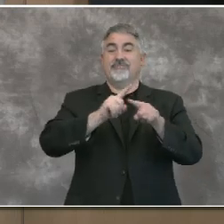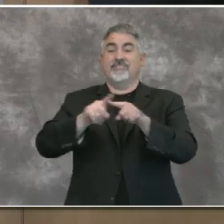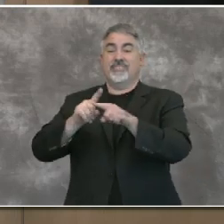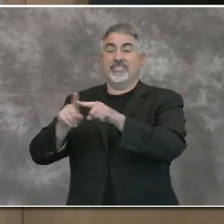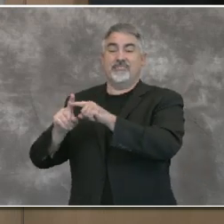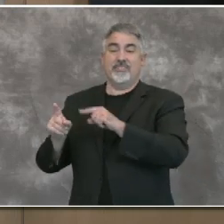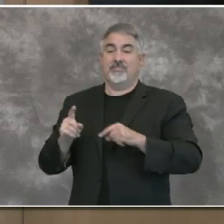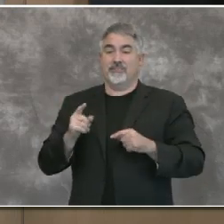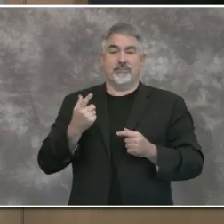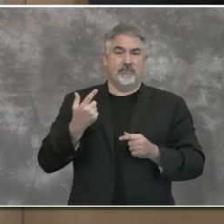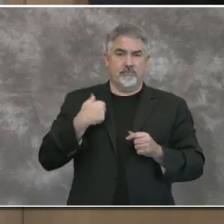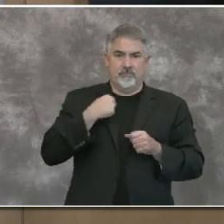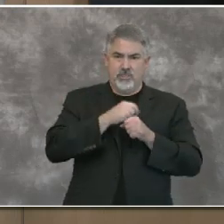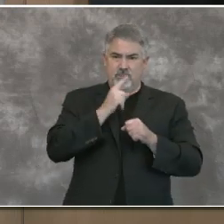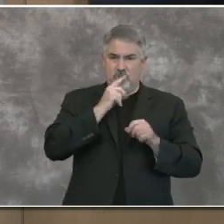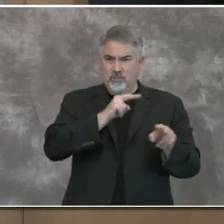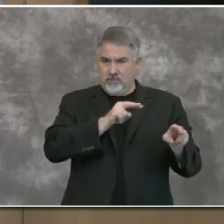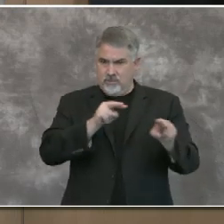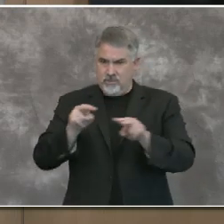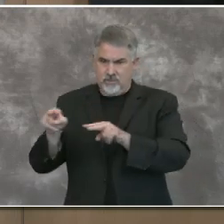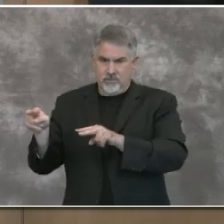have any